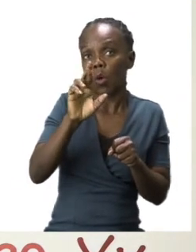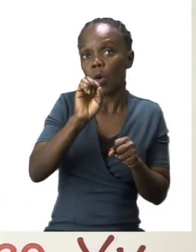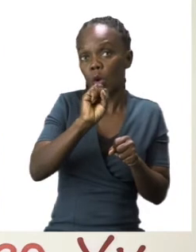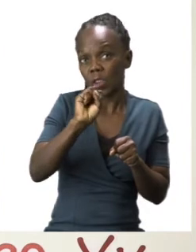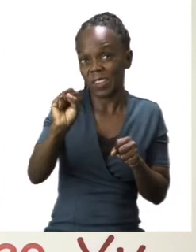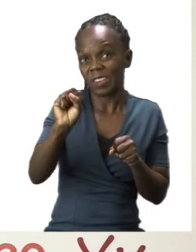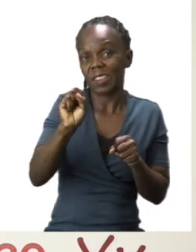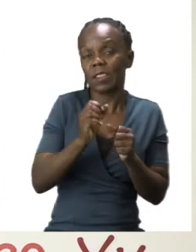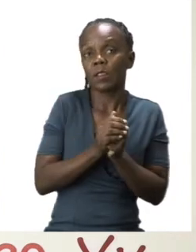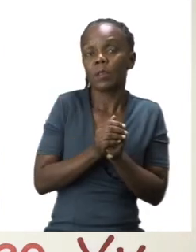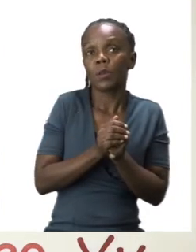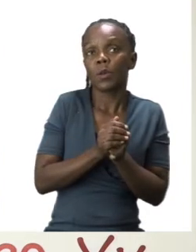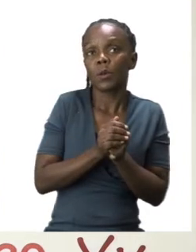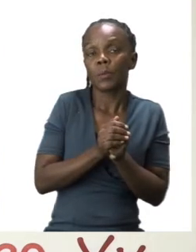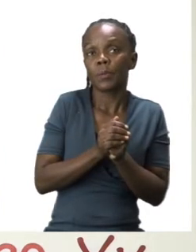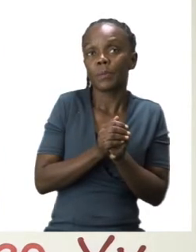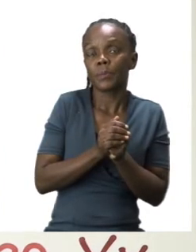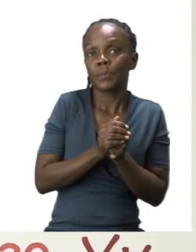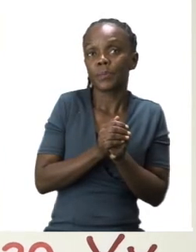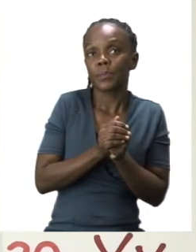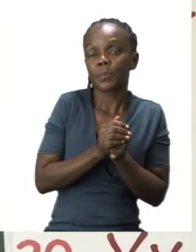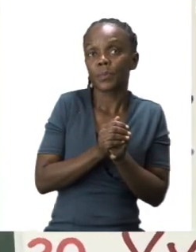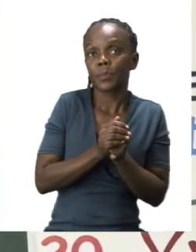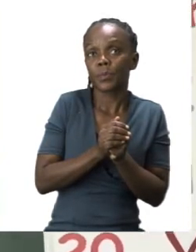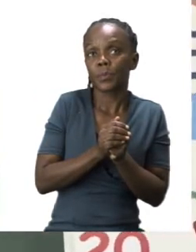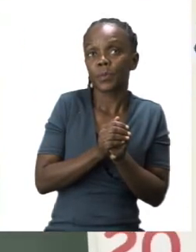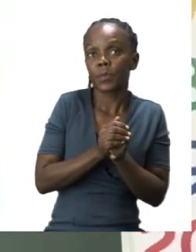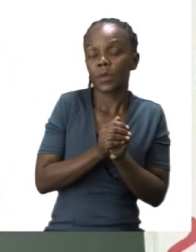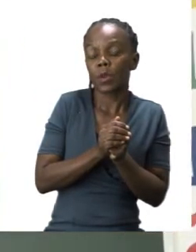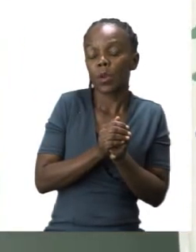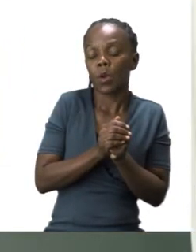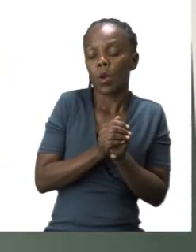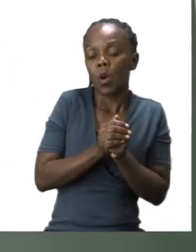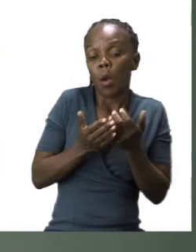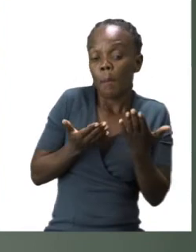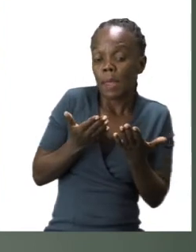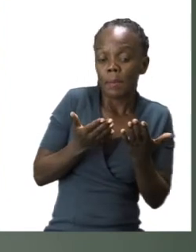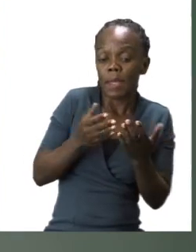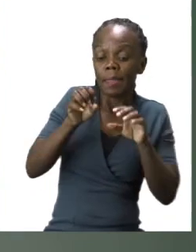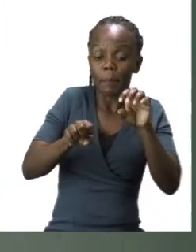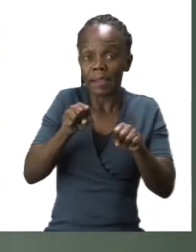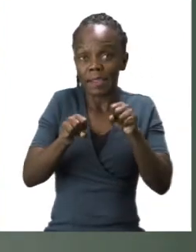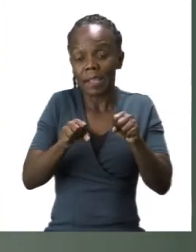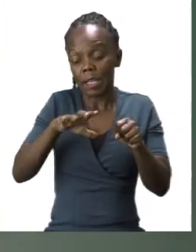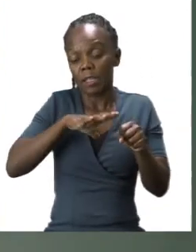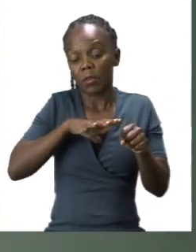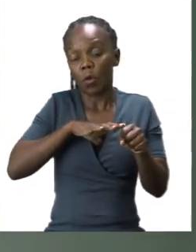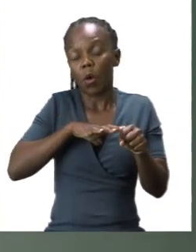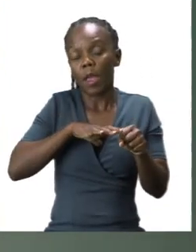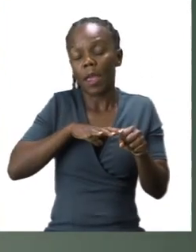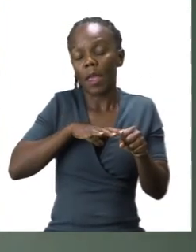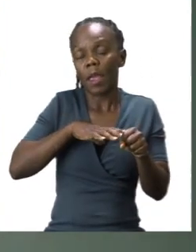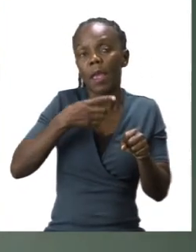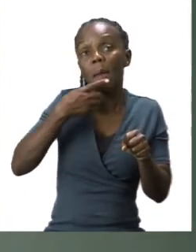yours. Now, if the bicycle belongs to a boy or a man, we say the